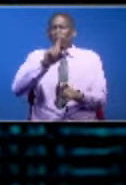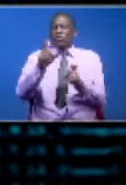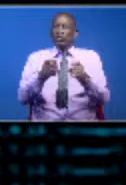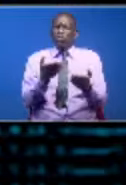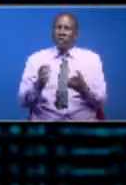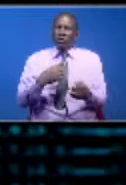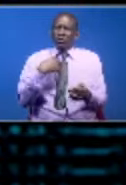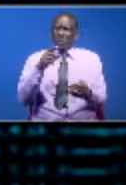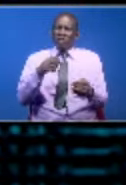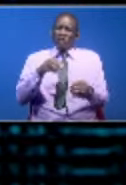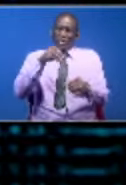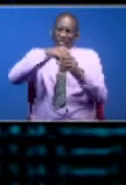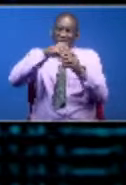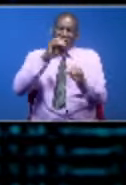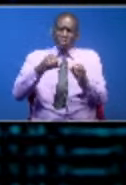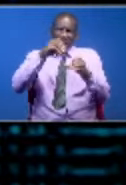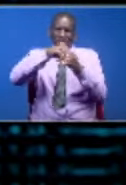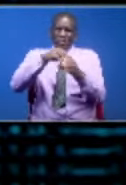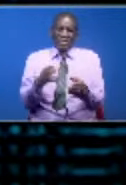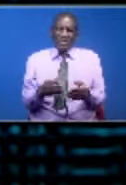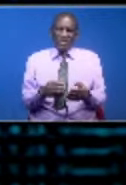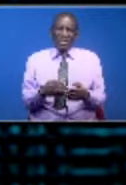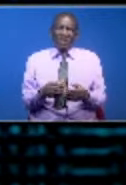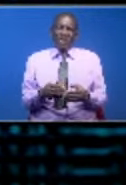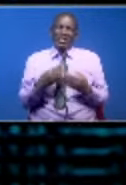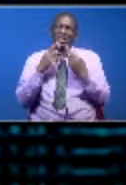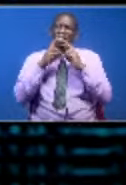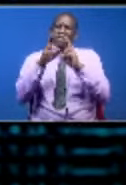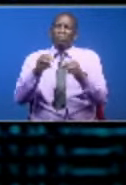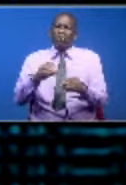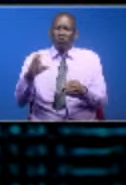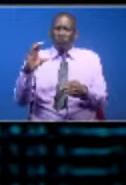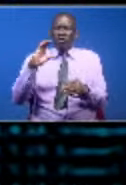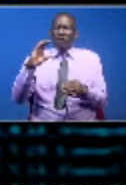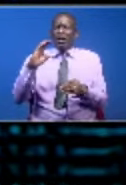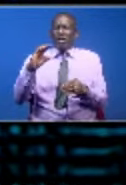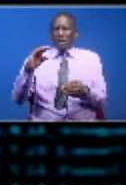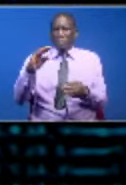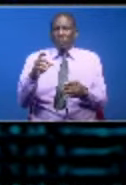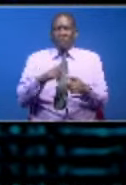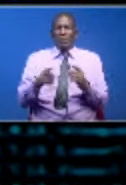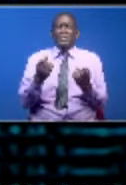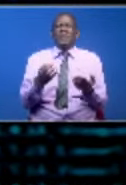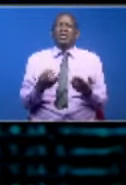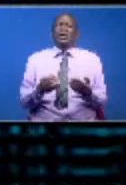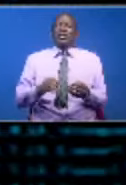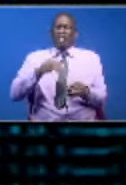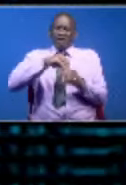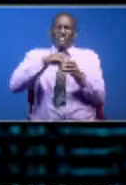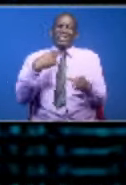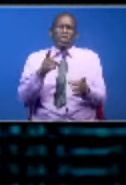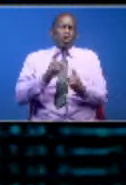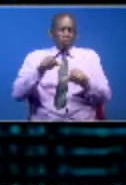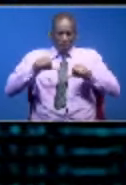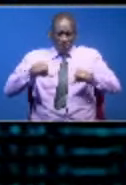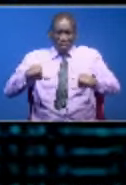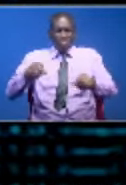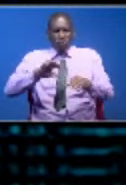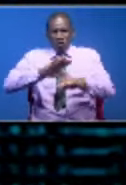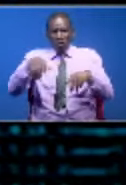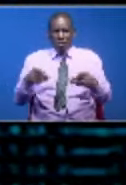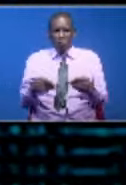do investors, there is pools of capital, but investors complain that there are not enough sustainable projects available. More often than not, what it